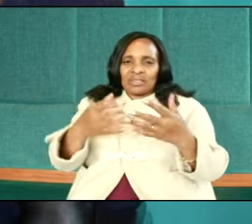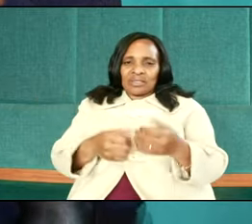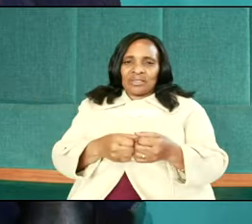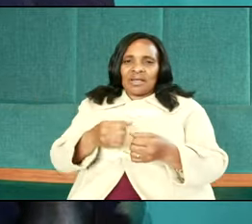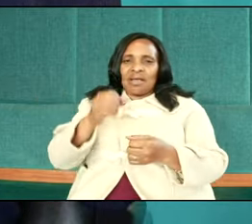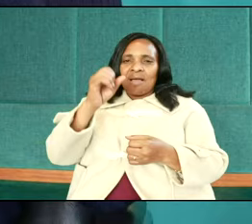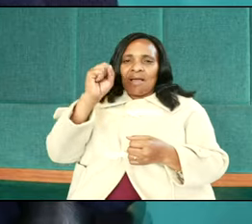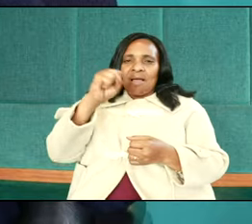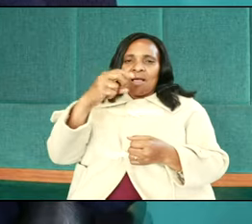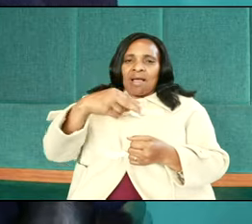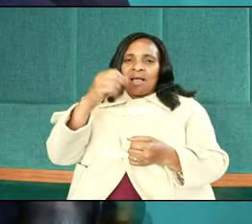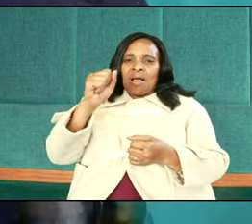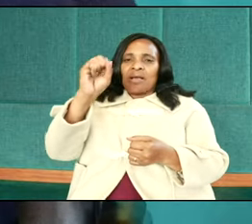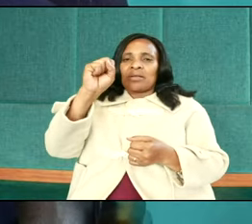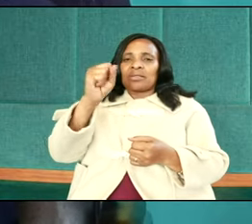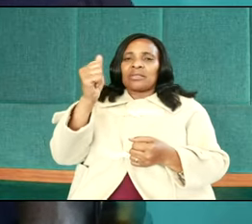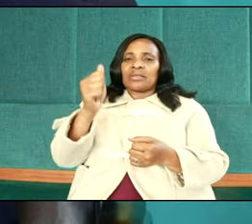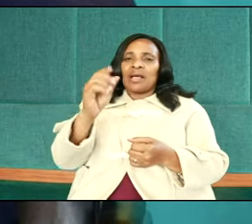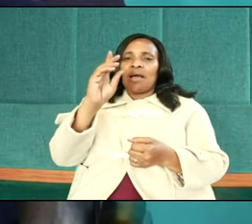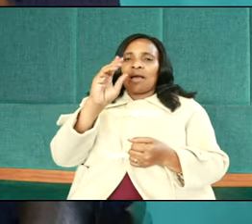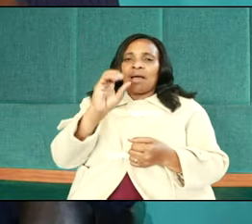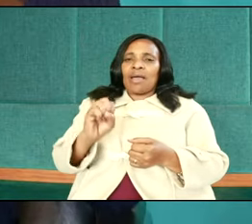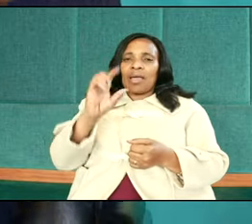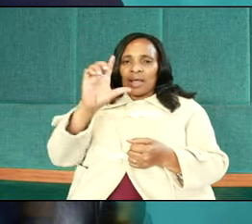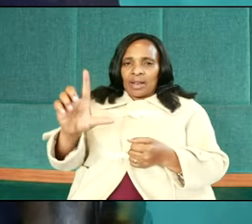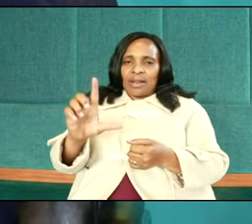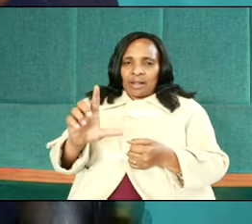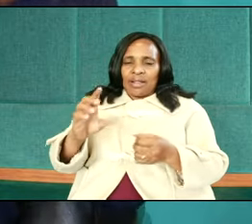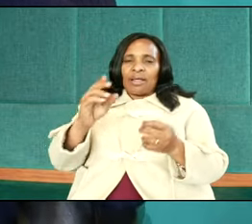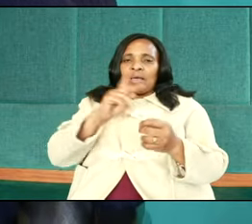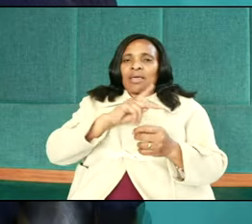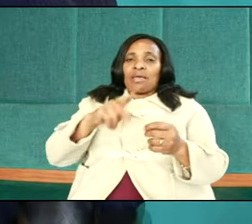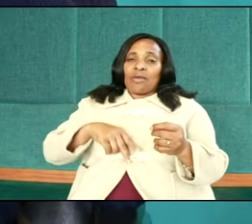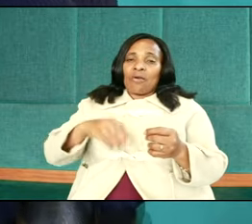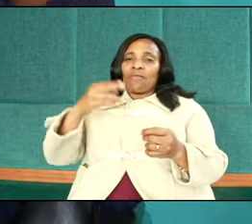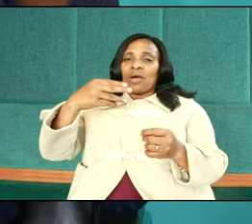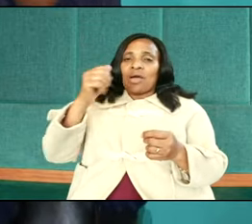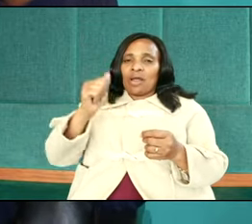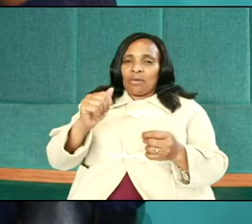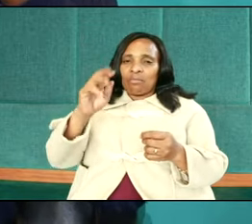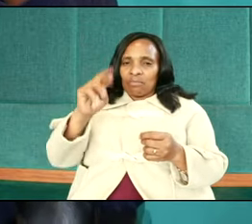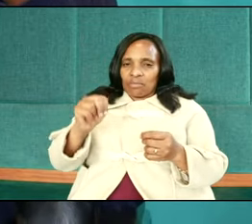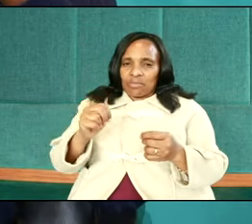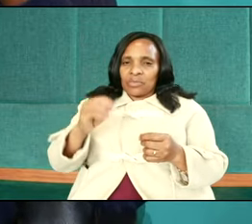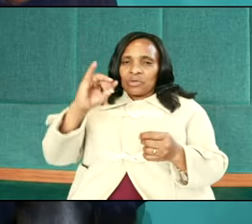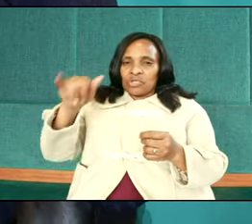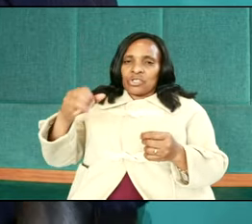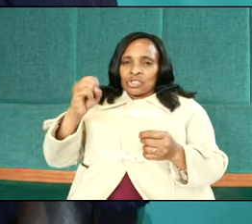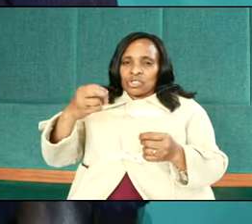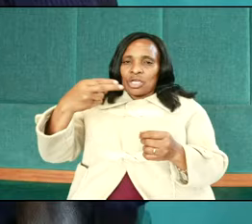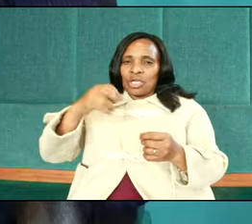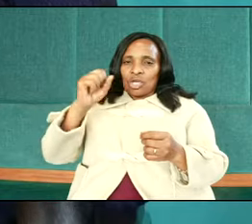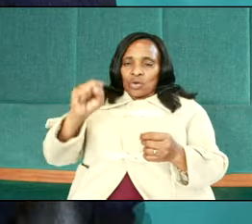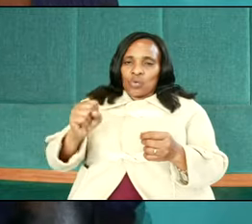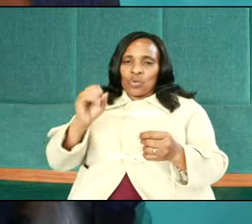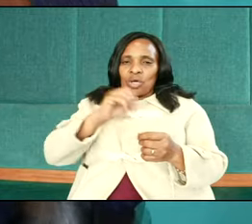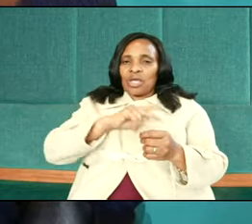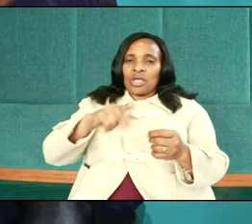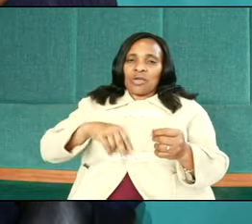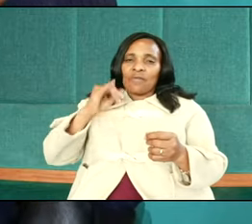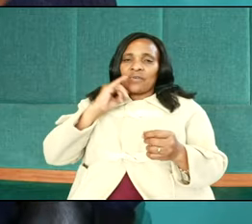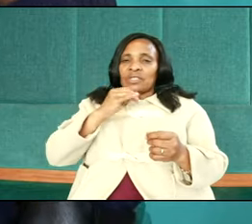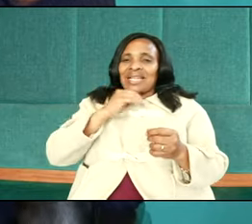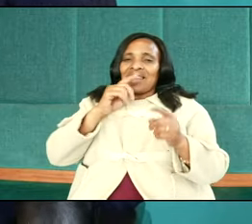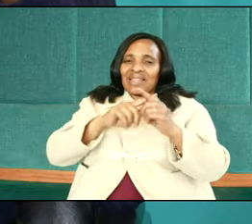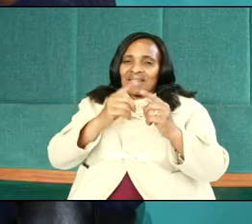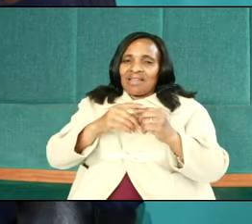of Aram. Then I want you to go and anoint Jehu, king of Israel. And lastly, I want you to anoint